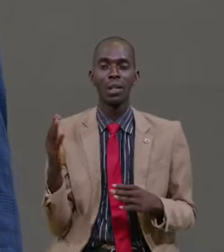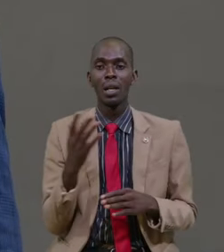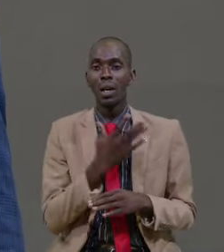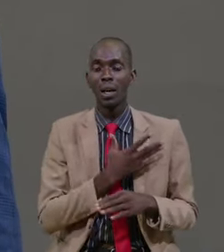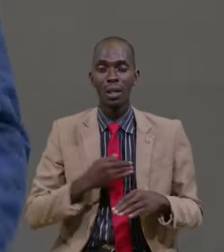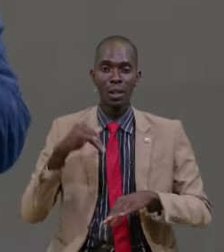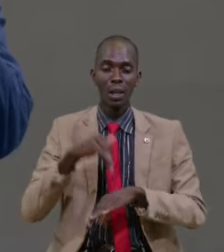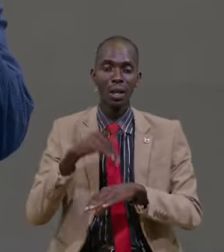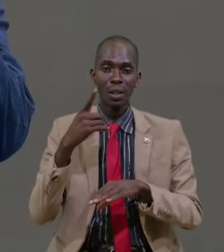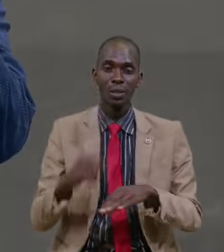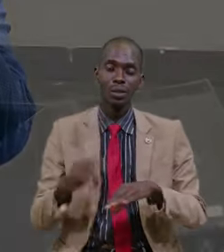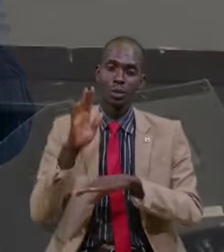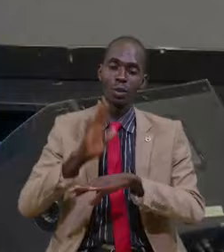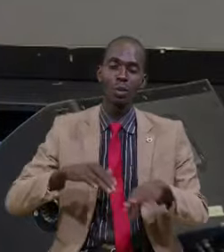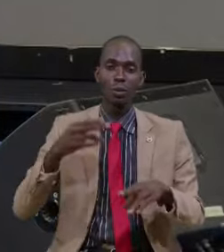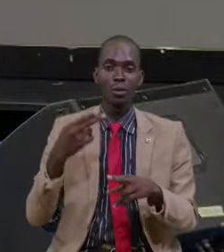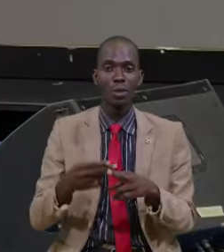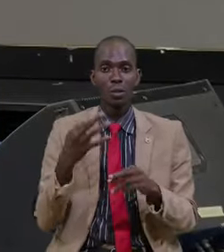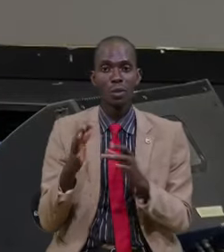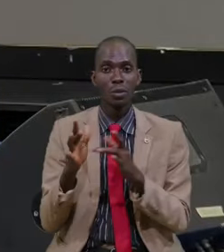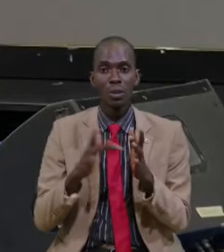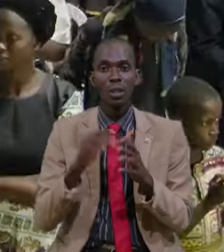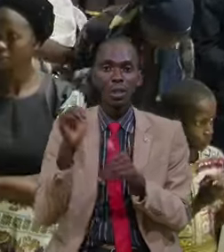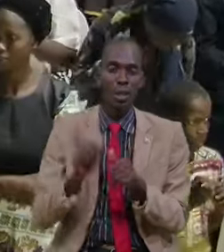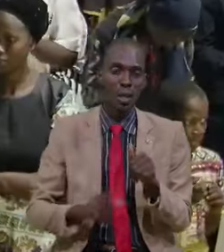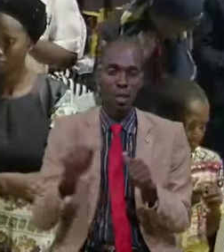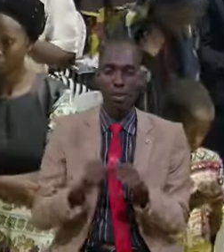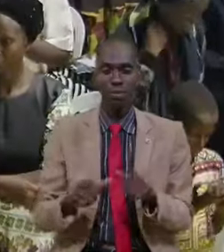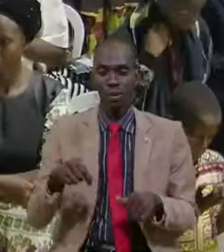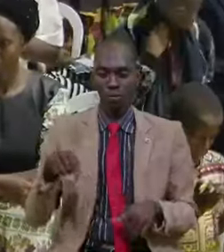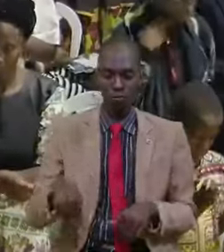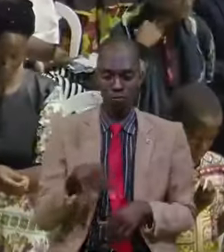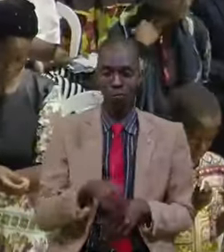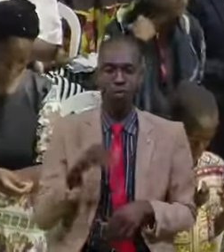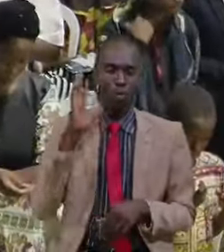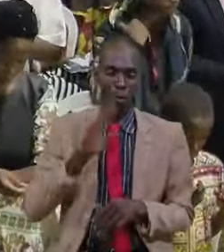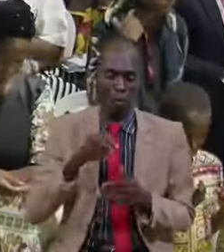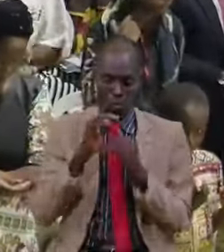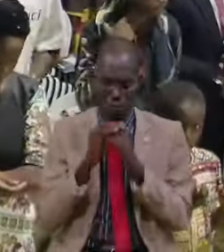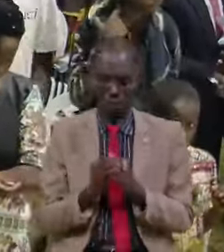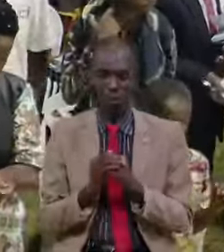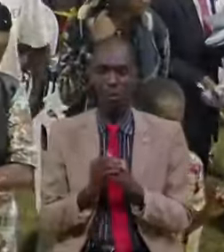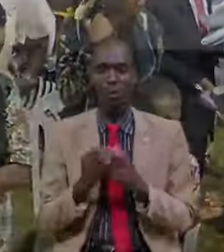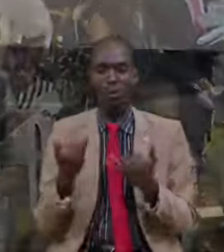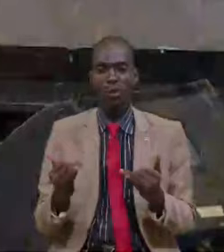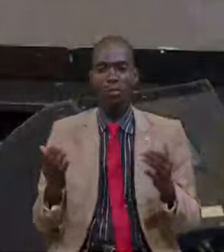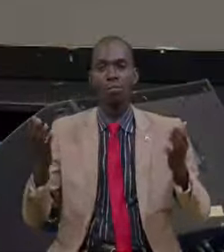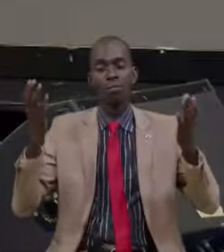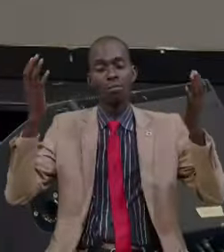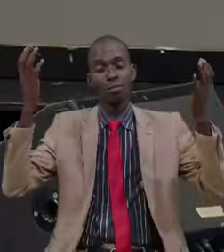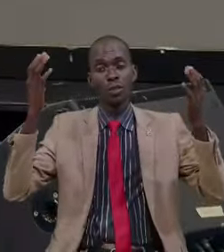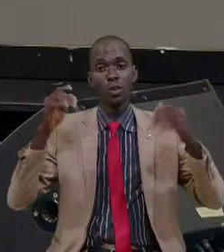of the name of Jesus, every knee will bow. Raise up your hand. You need a miracle. You